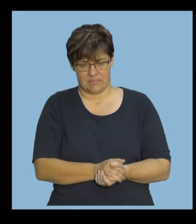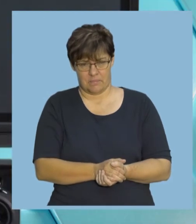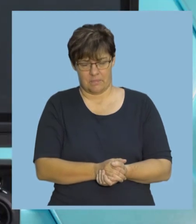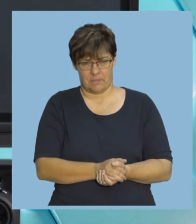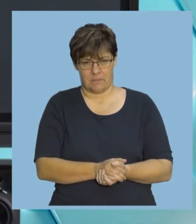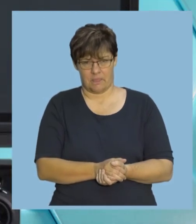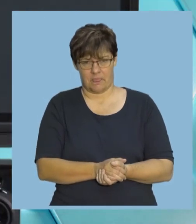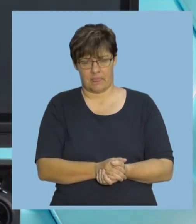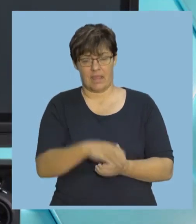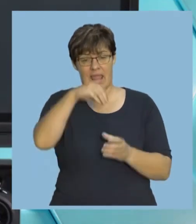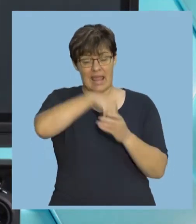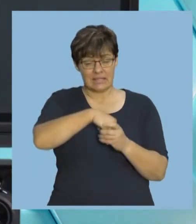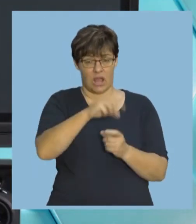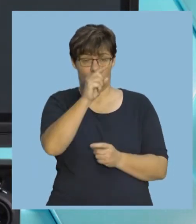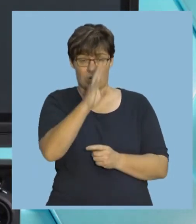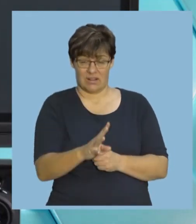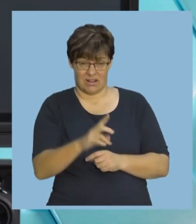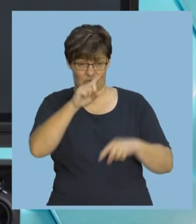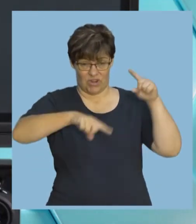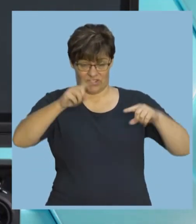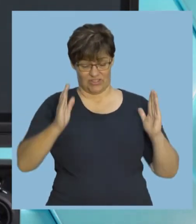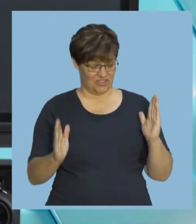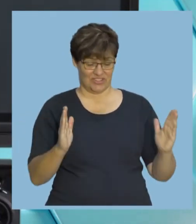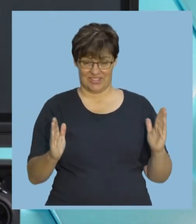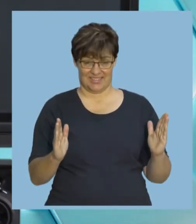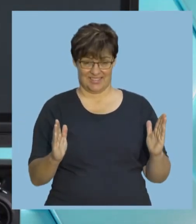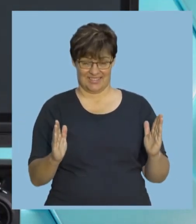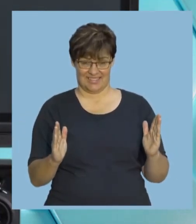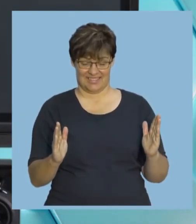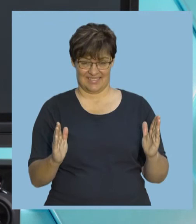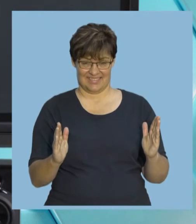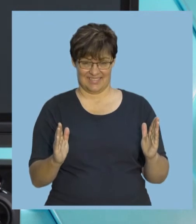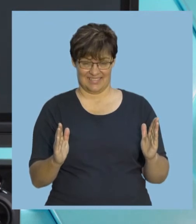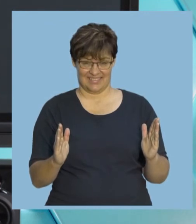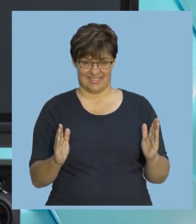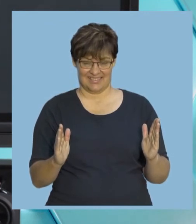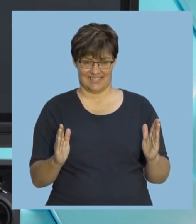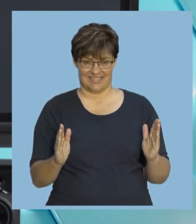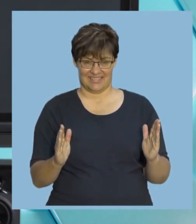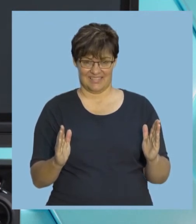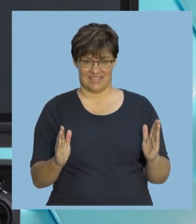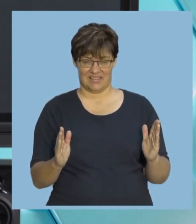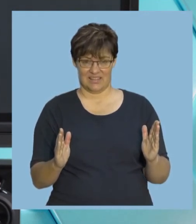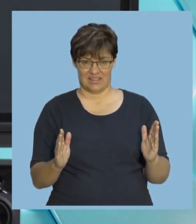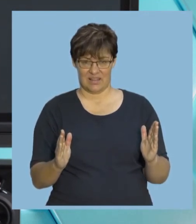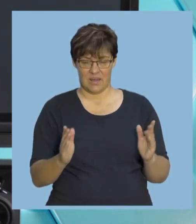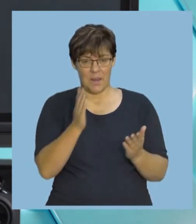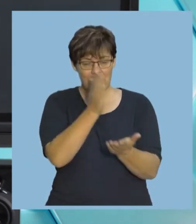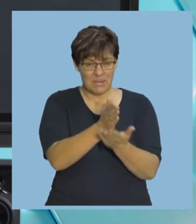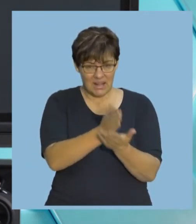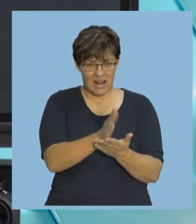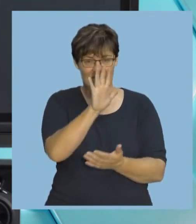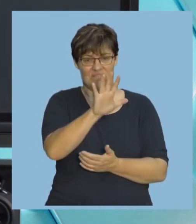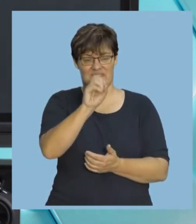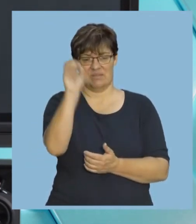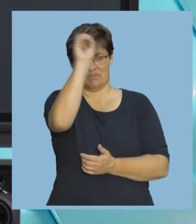So the interquartile range is actually the range of